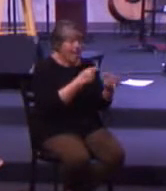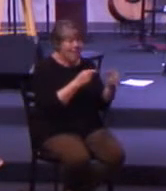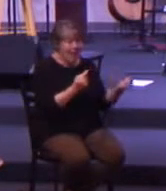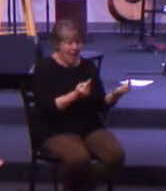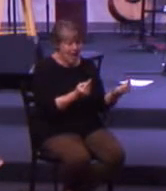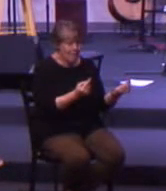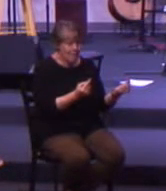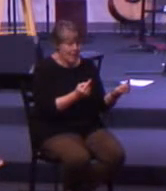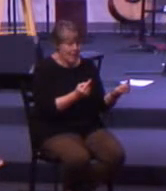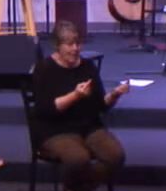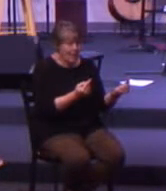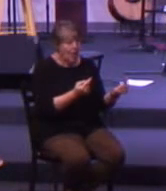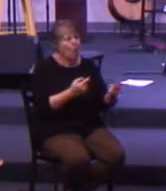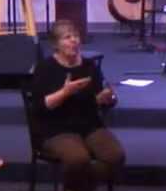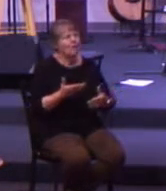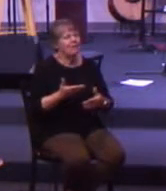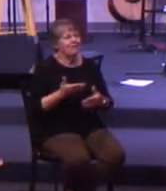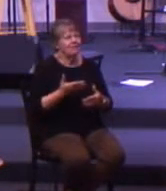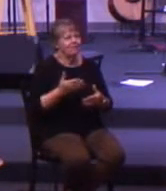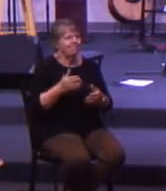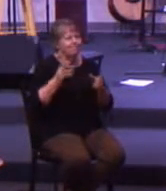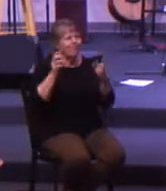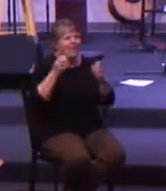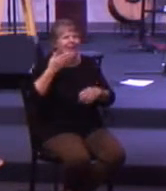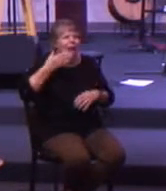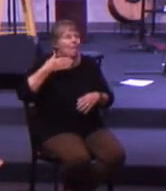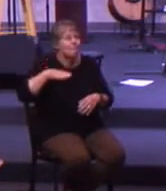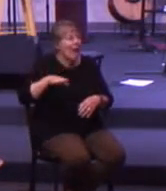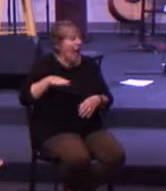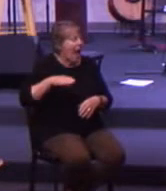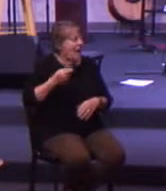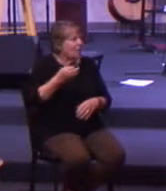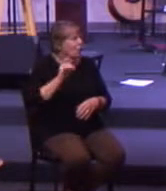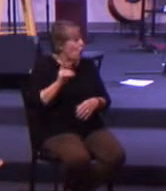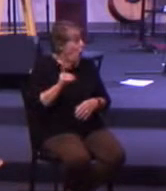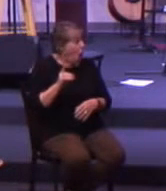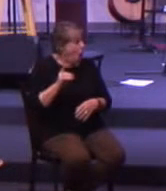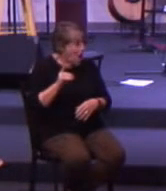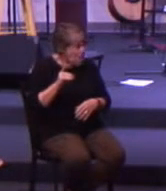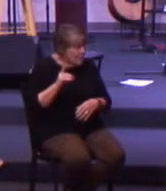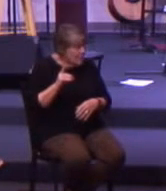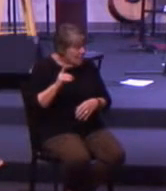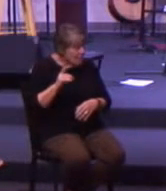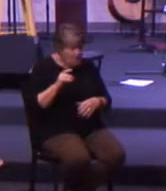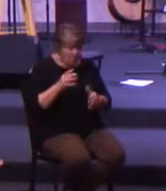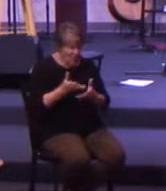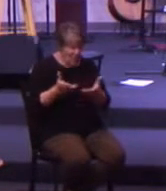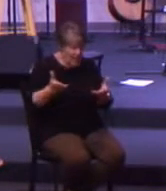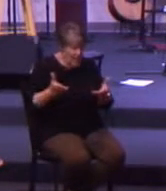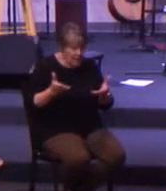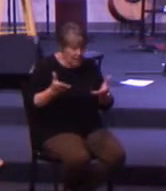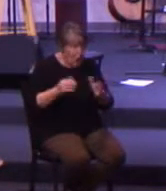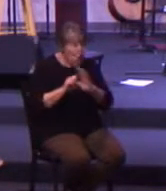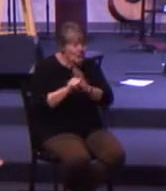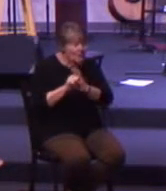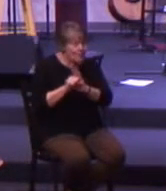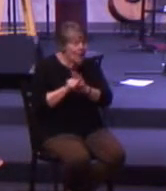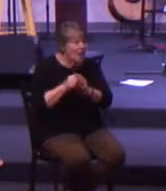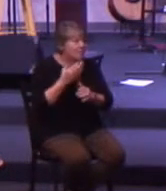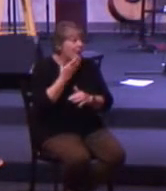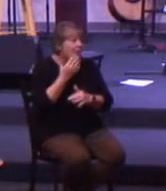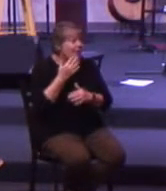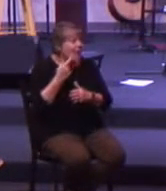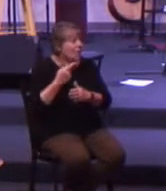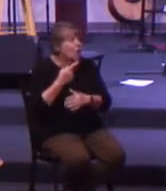bad god creature who was symbolized by the color red. And so God establishes